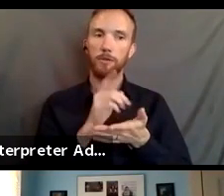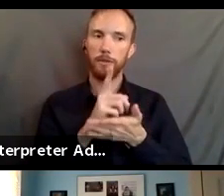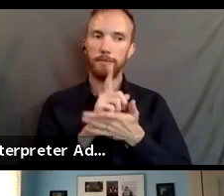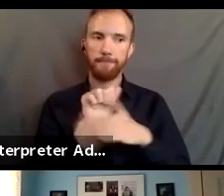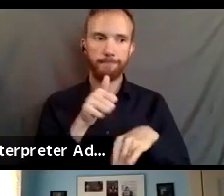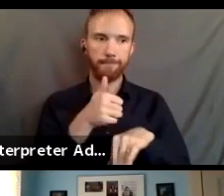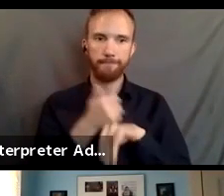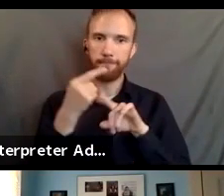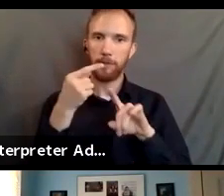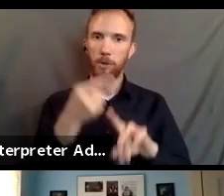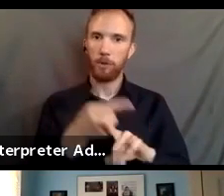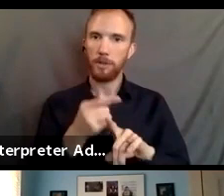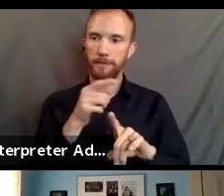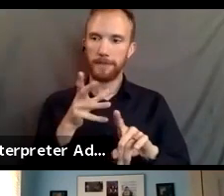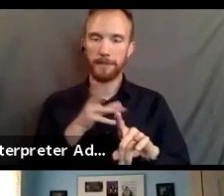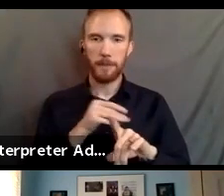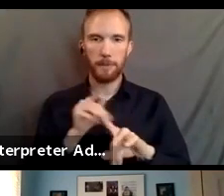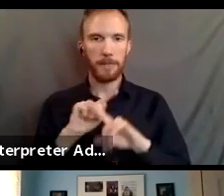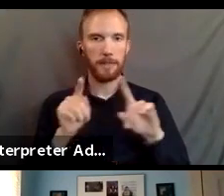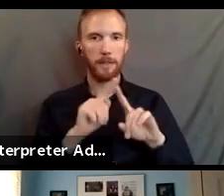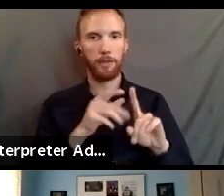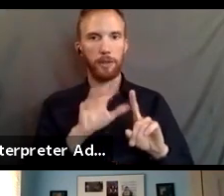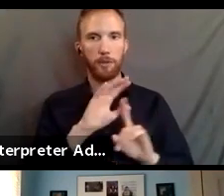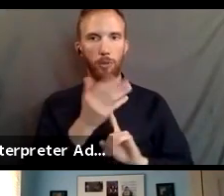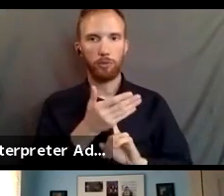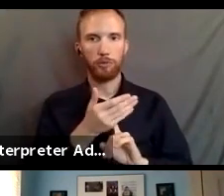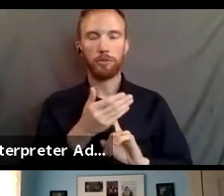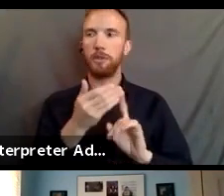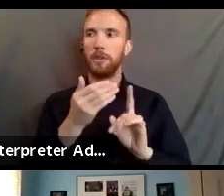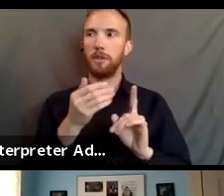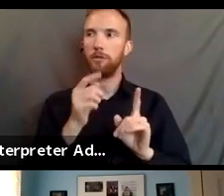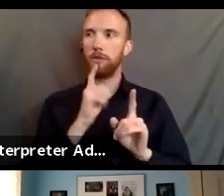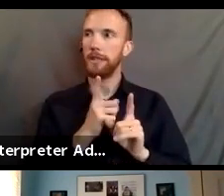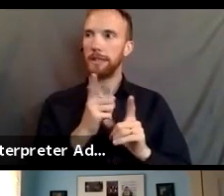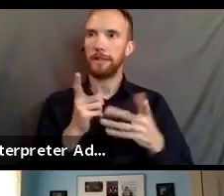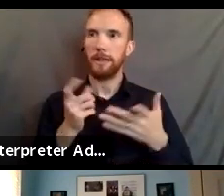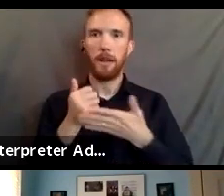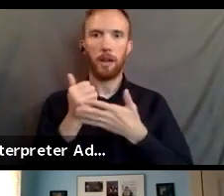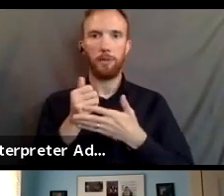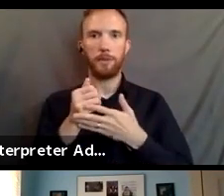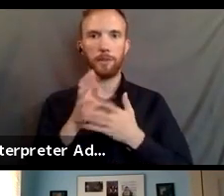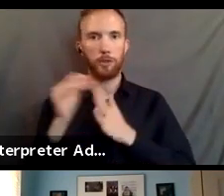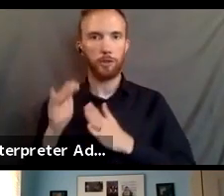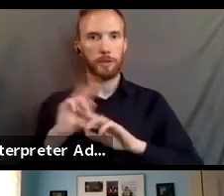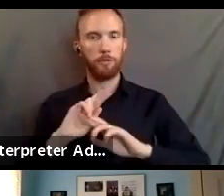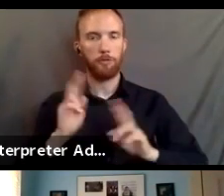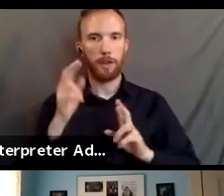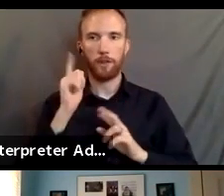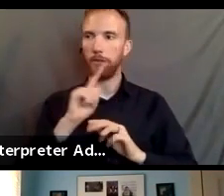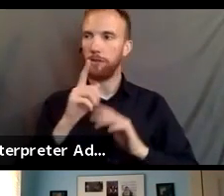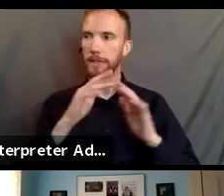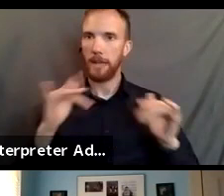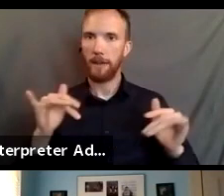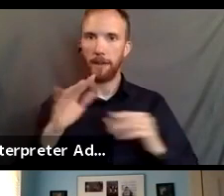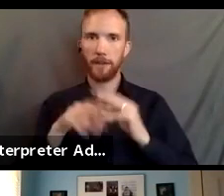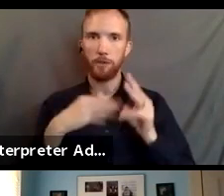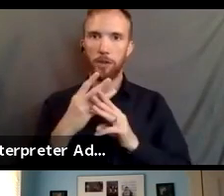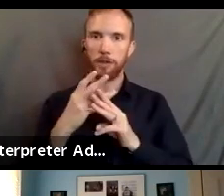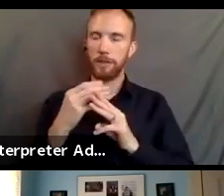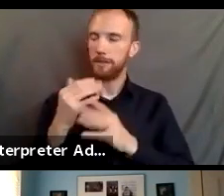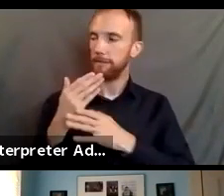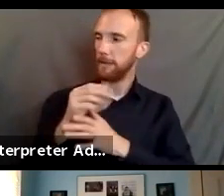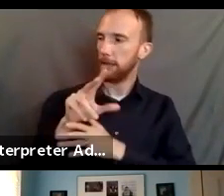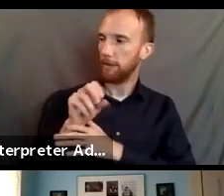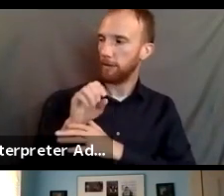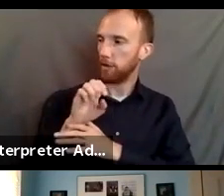cultures prepares students for an increasingly diverse world by approving this budget that will support